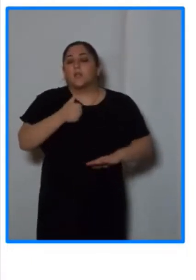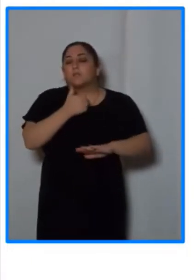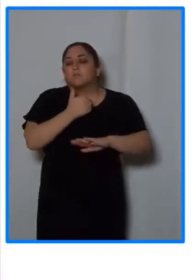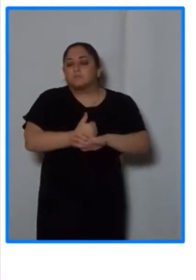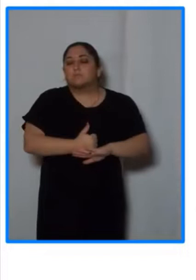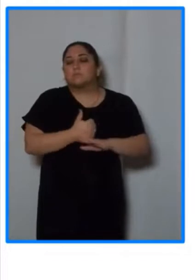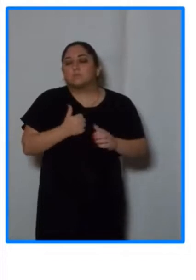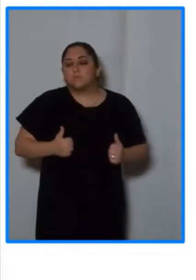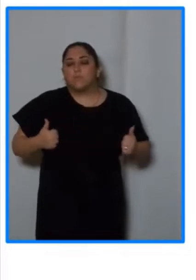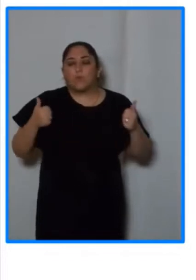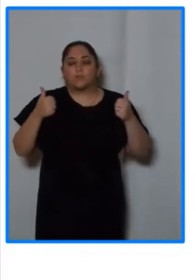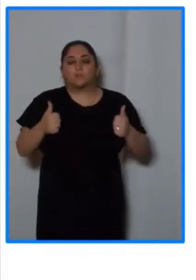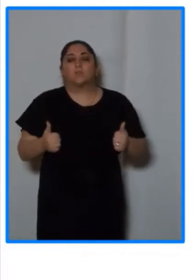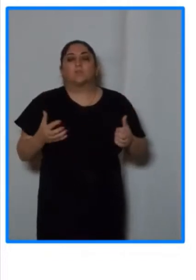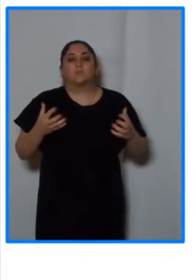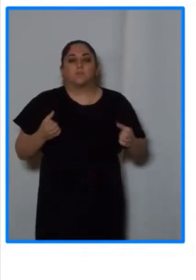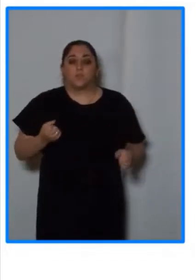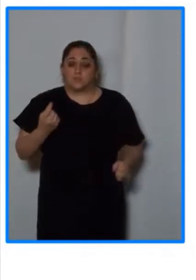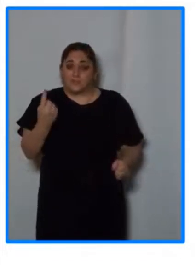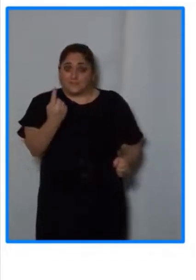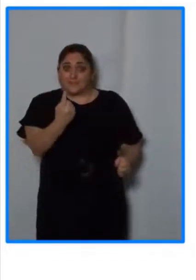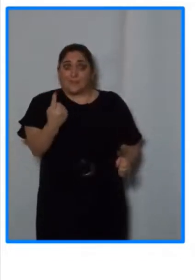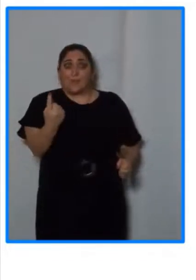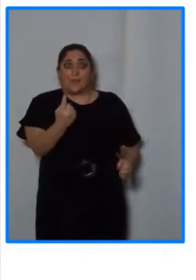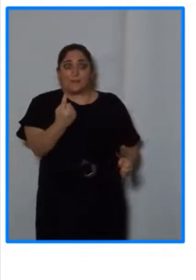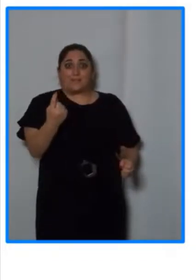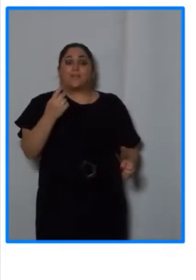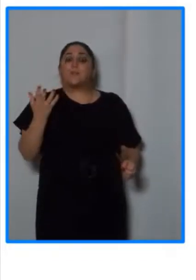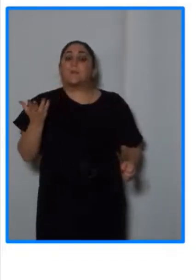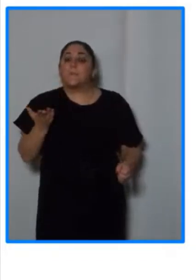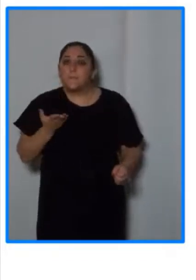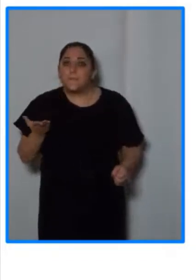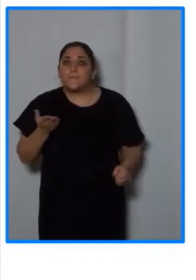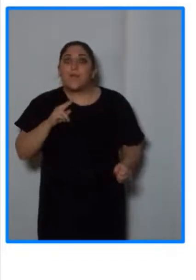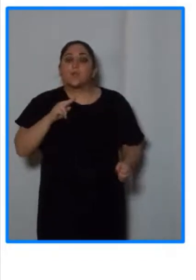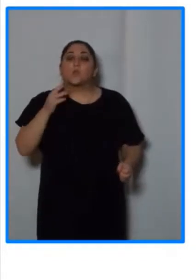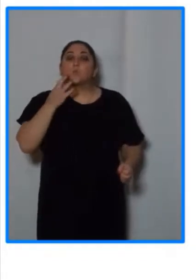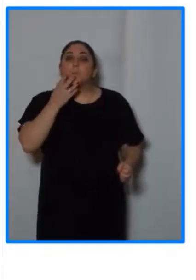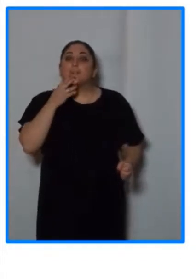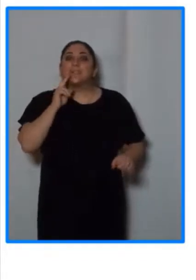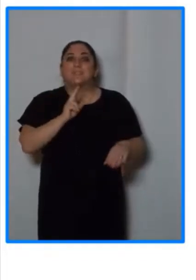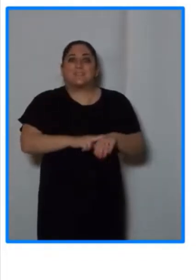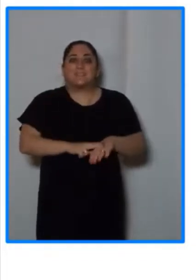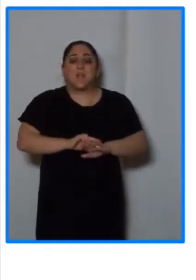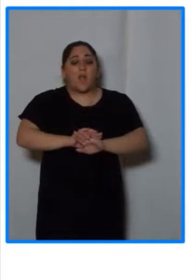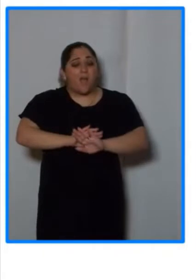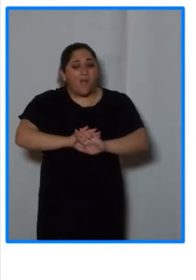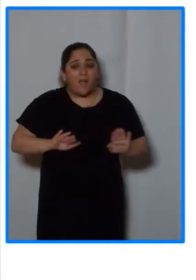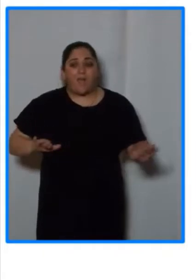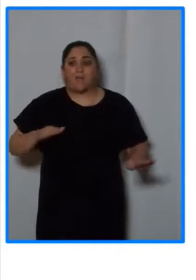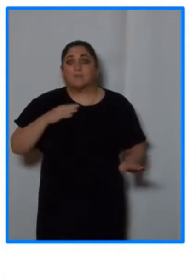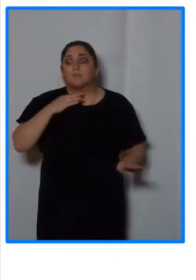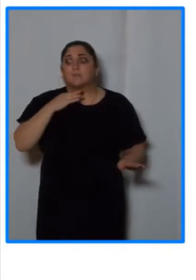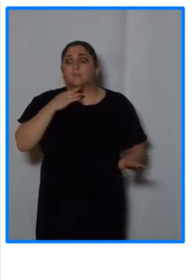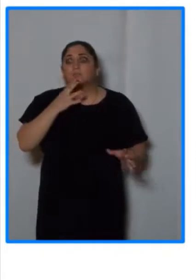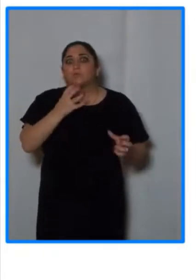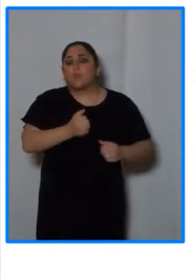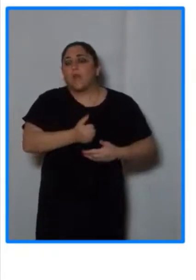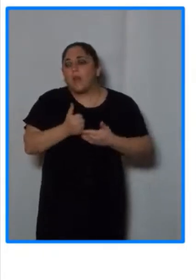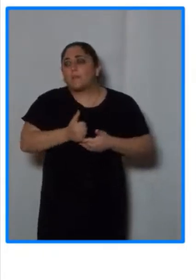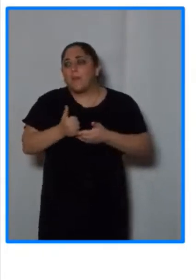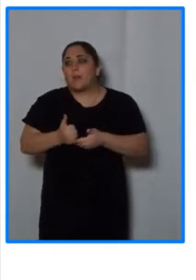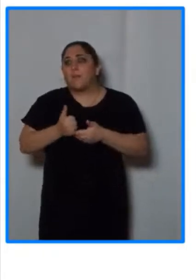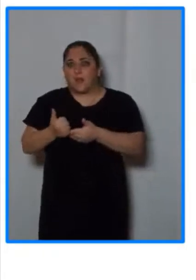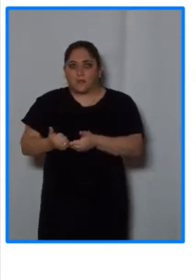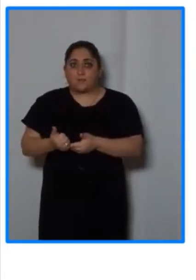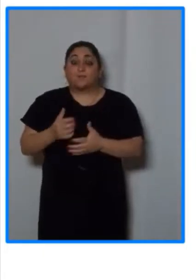to maintain our autonomy and independence wherever it's possible. Nobody should need to rely on external help if things can be